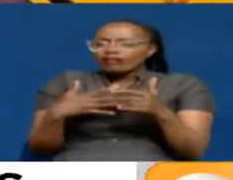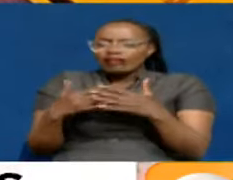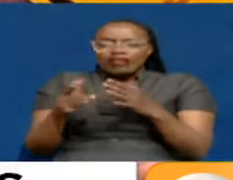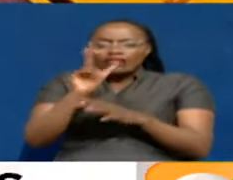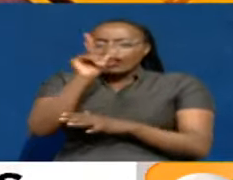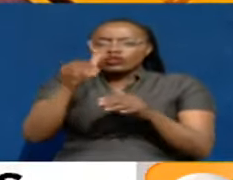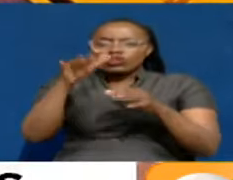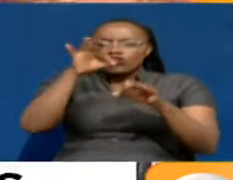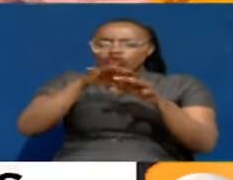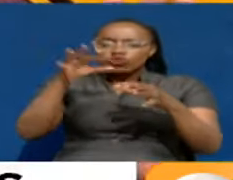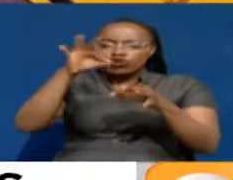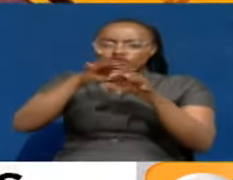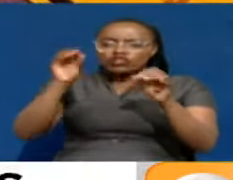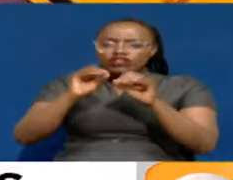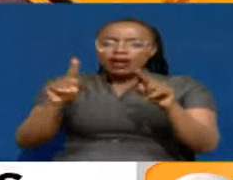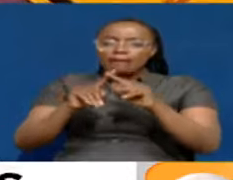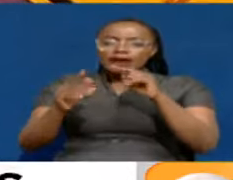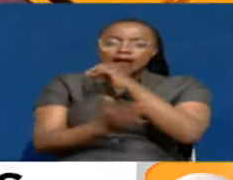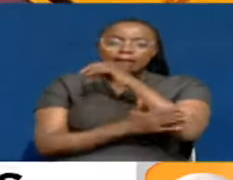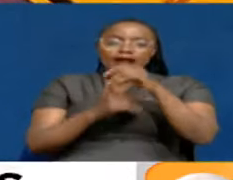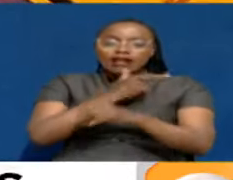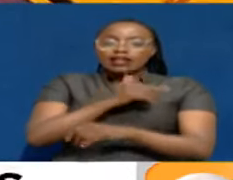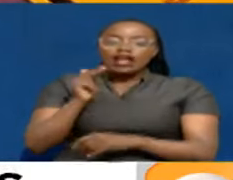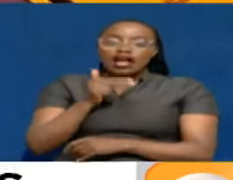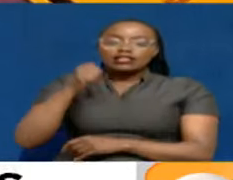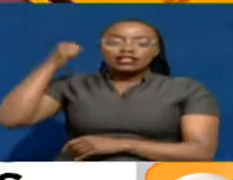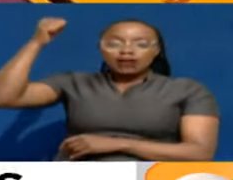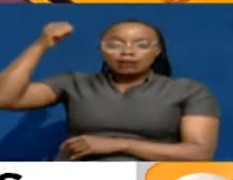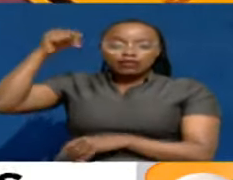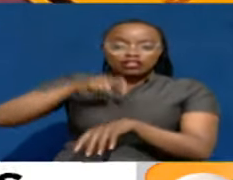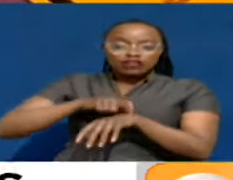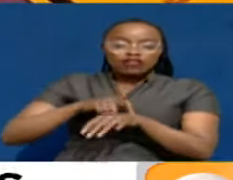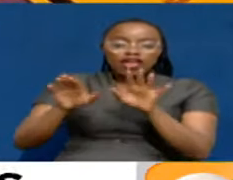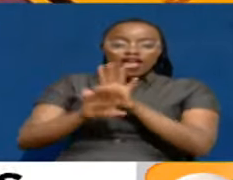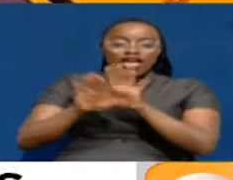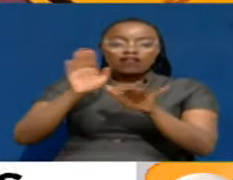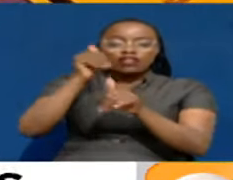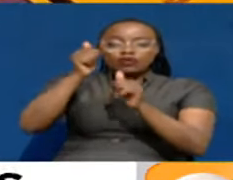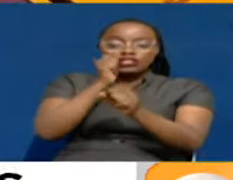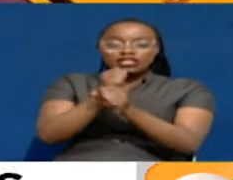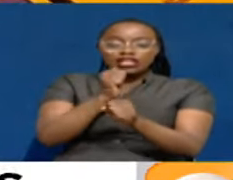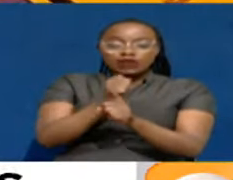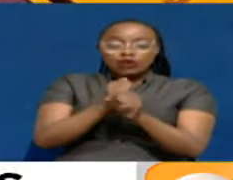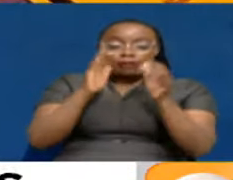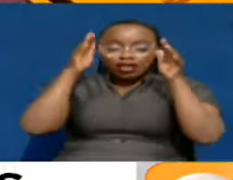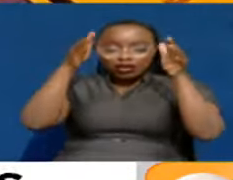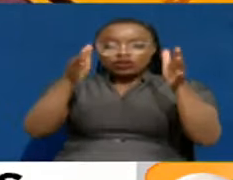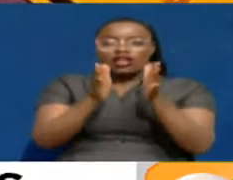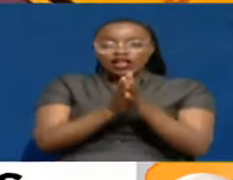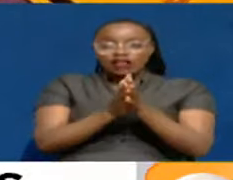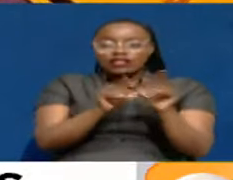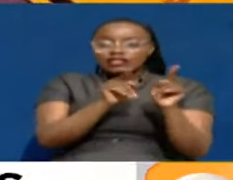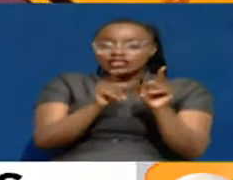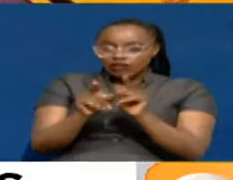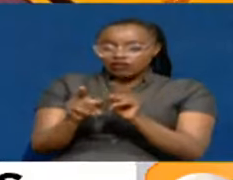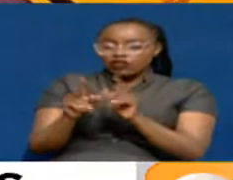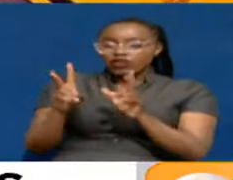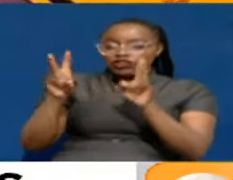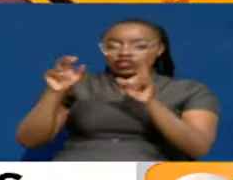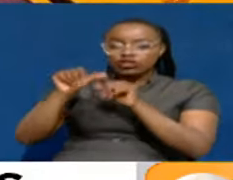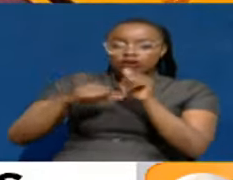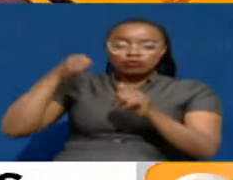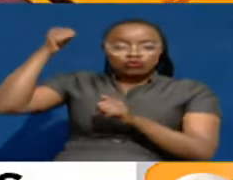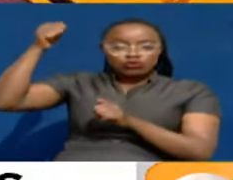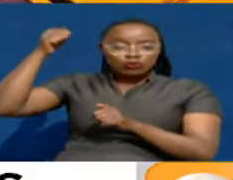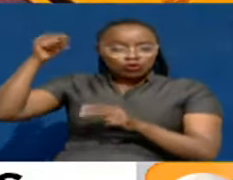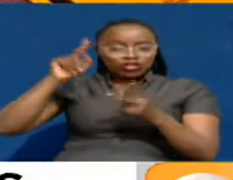a region voted or didn't vote. But unfortunately, we're in a very political season, so everything that is being done will be looked at with the prism of politics,